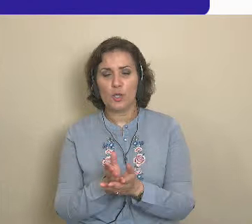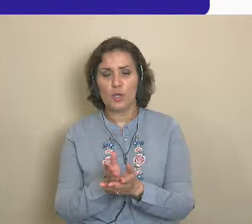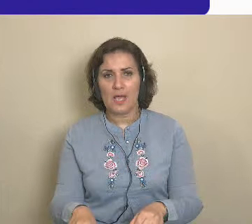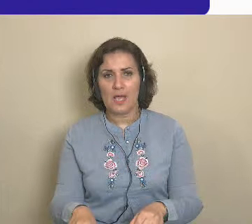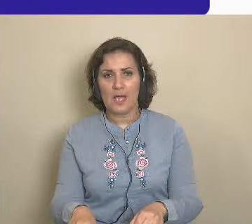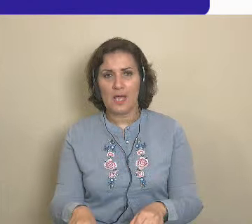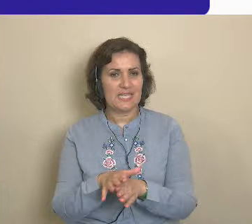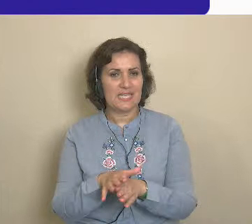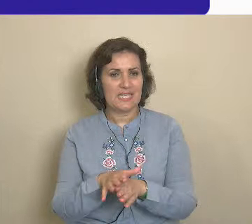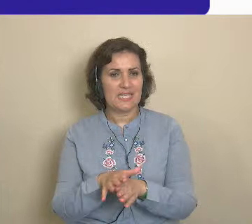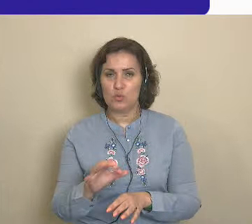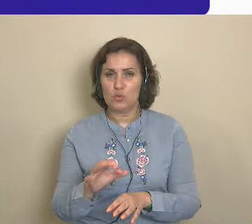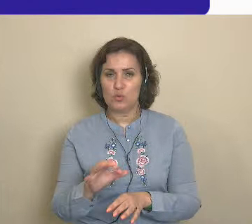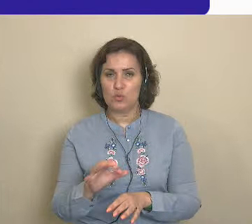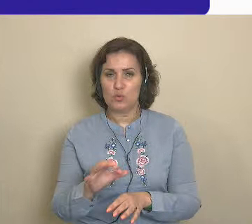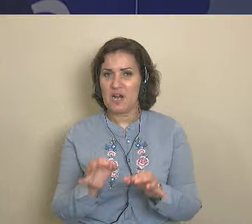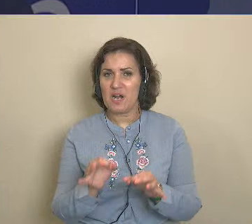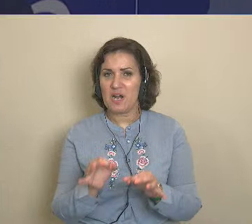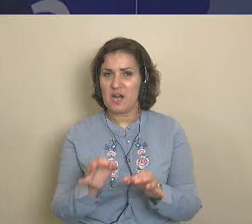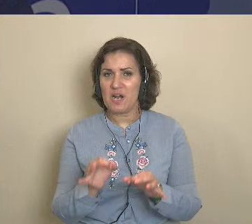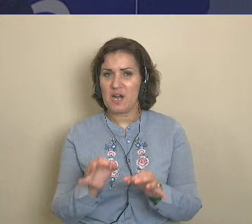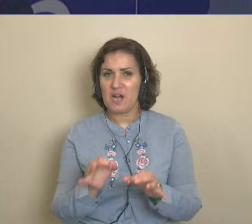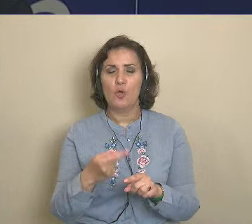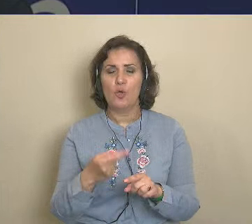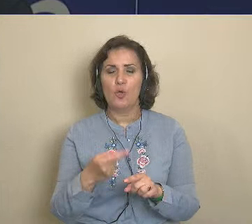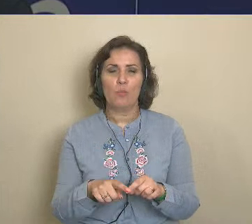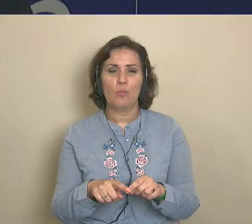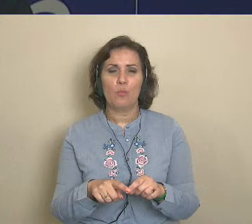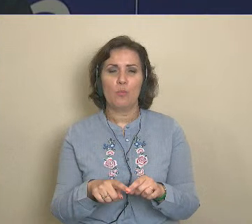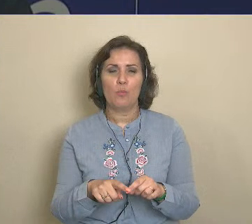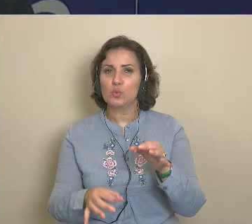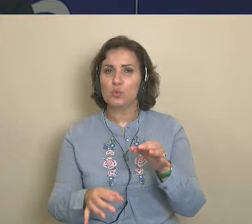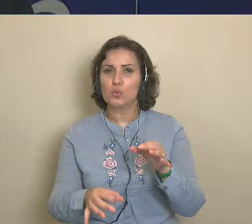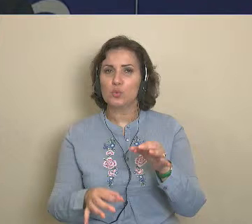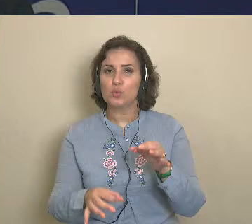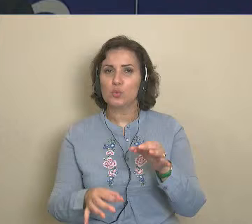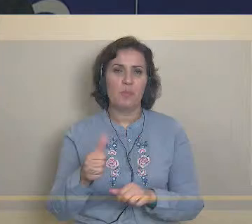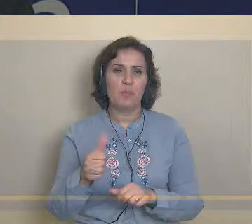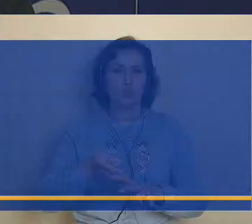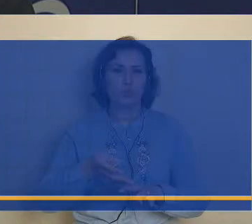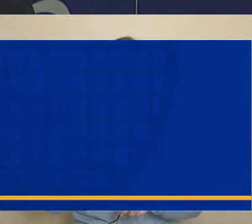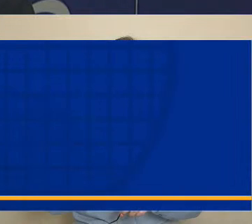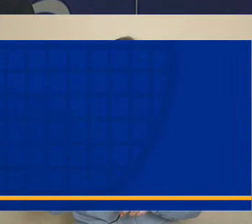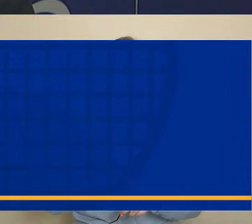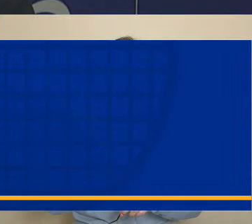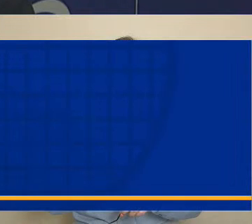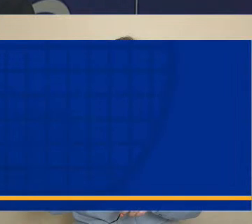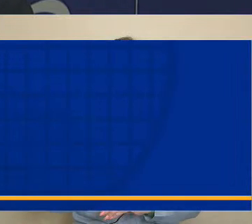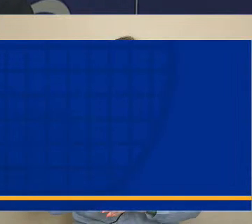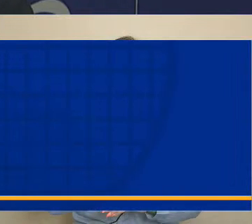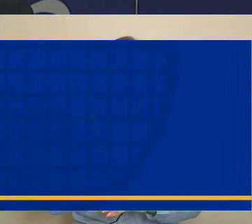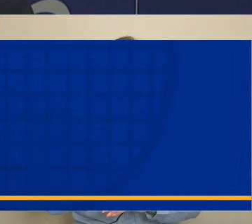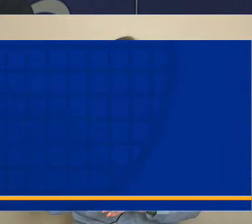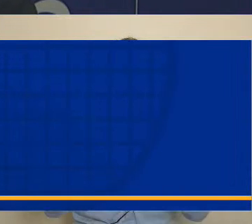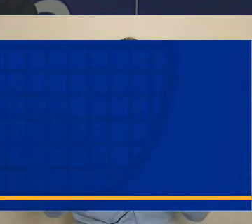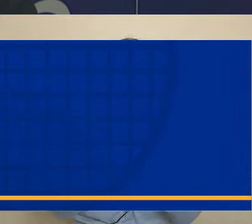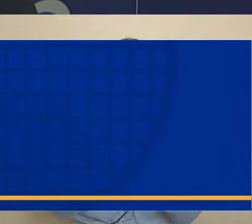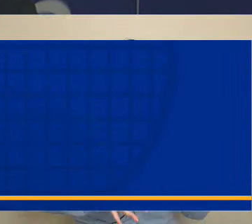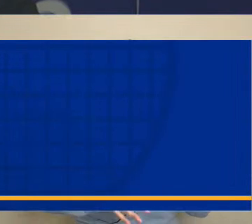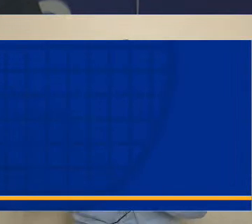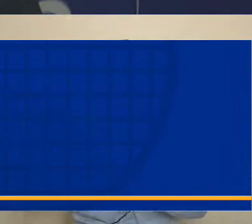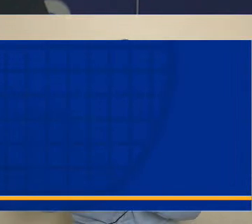of the branches of power and government which administer justice. So the courts